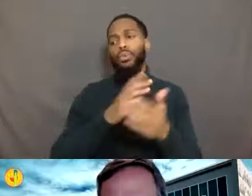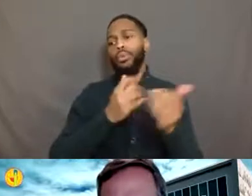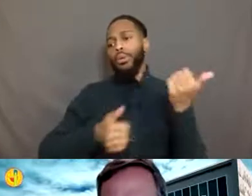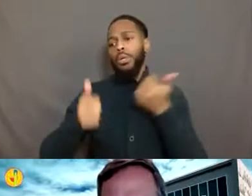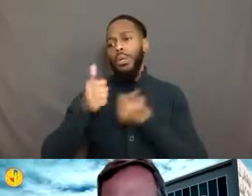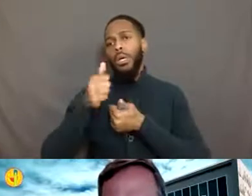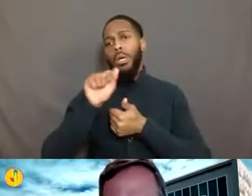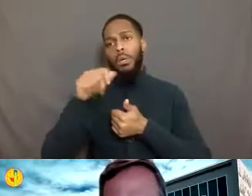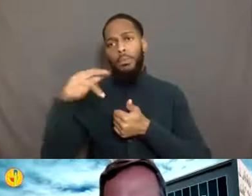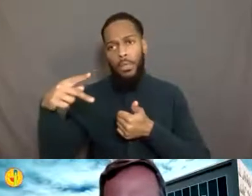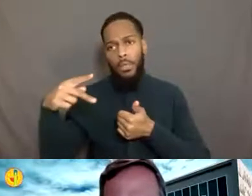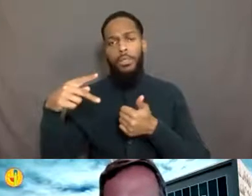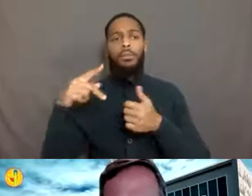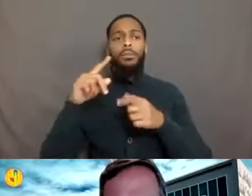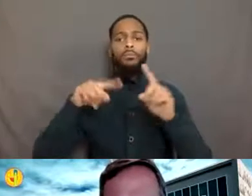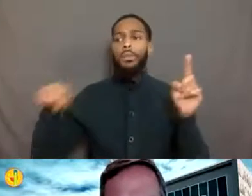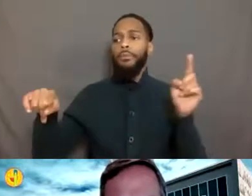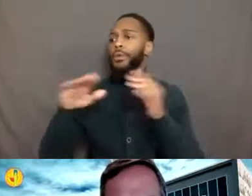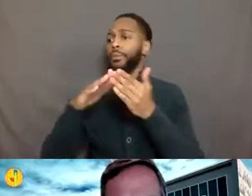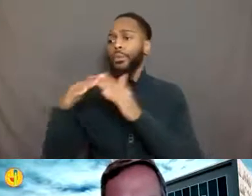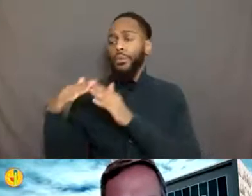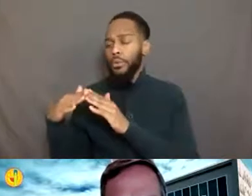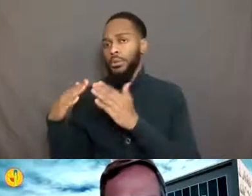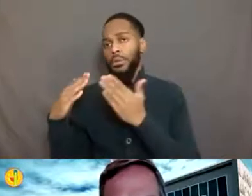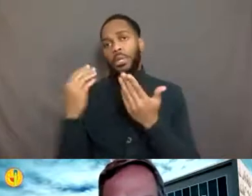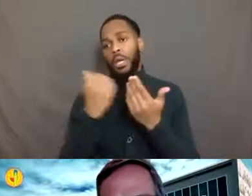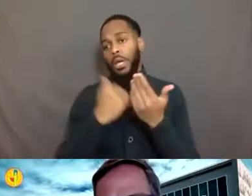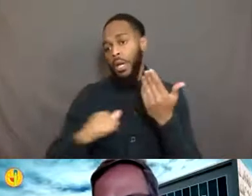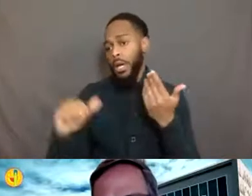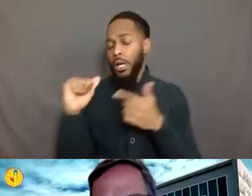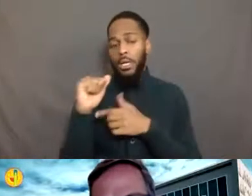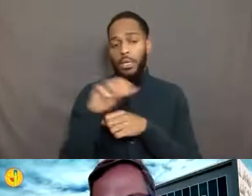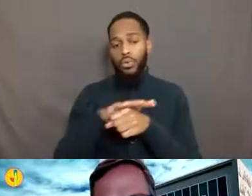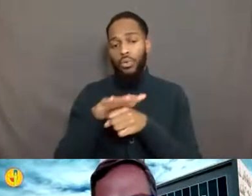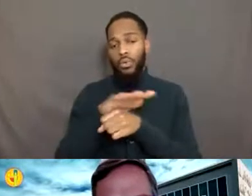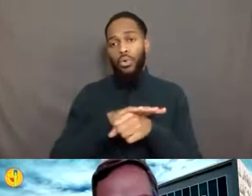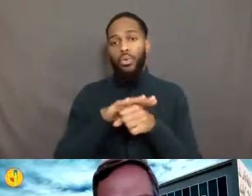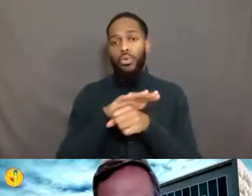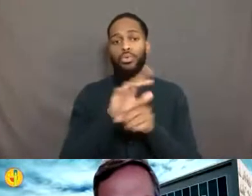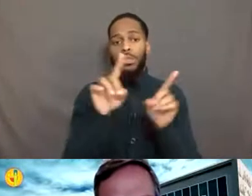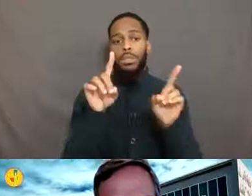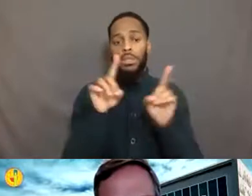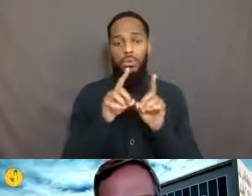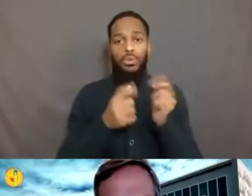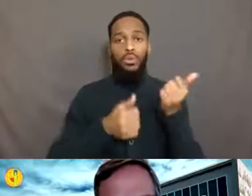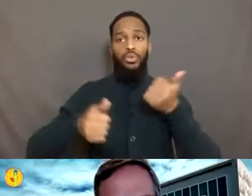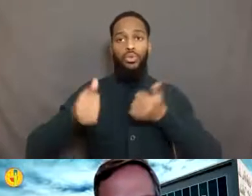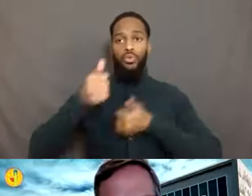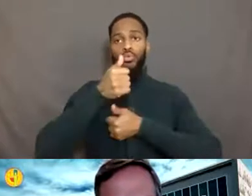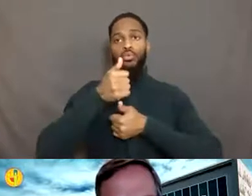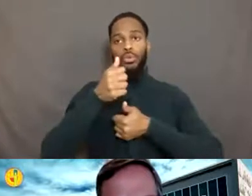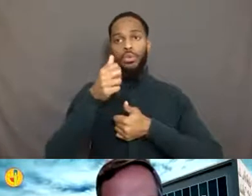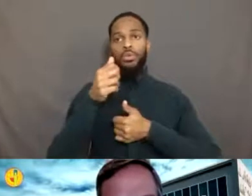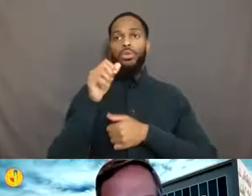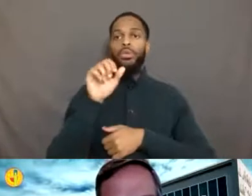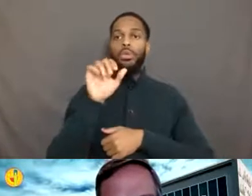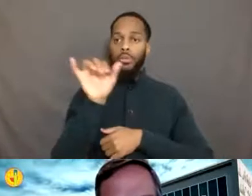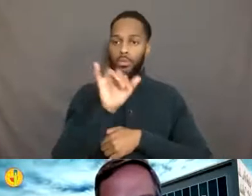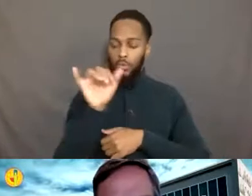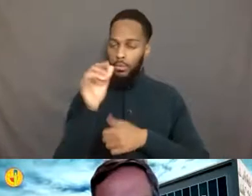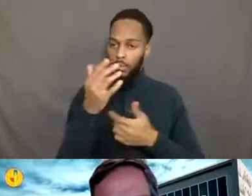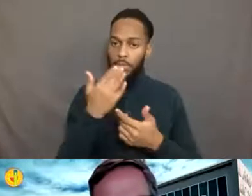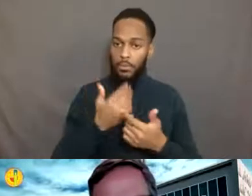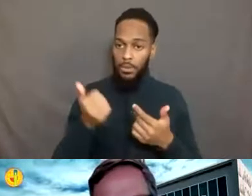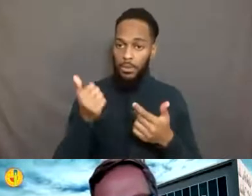place. Certainly any local district superintendent or my office or Dr. Baca. But the best place to start is typically at your local